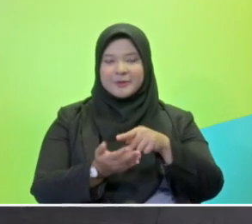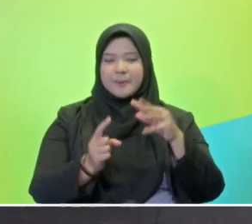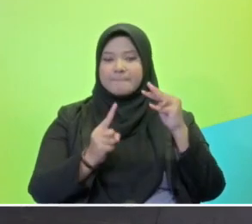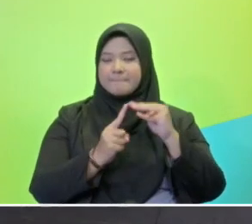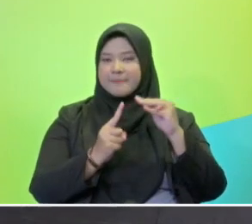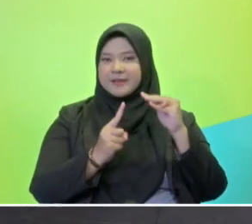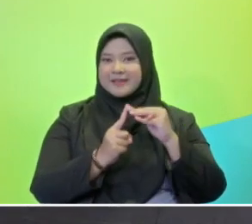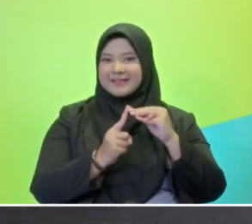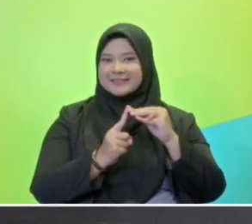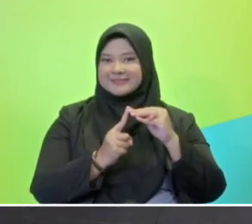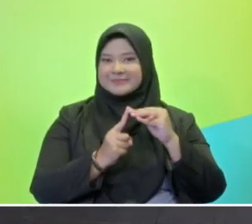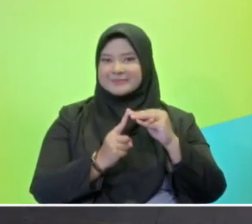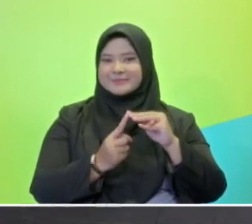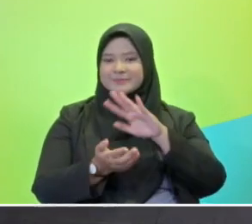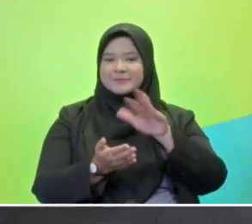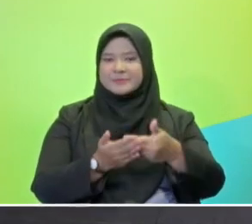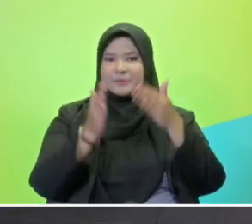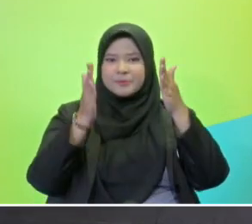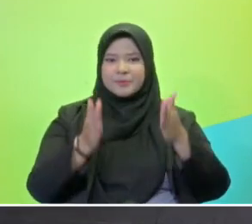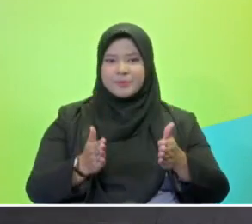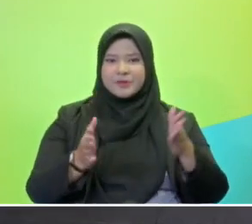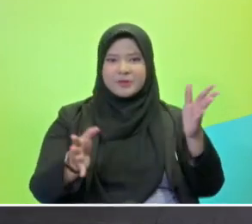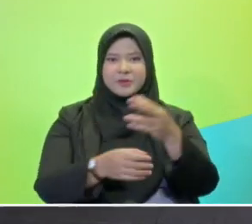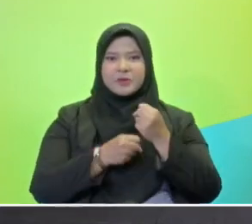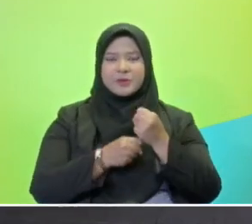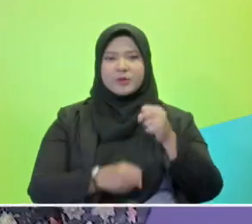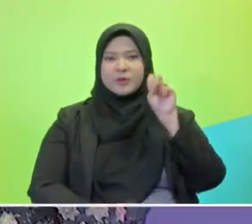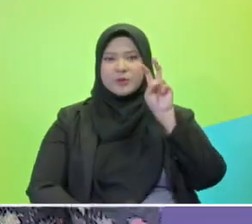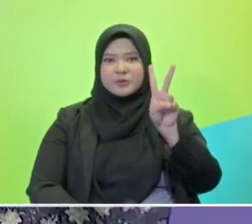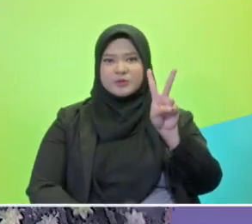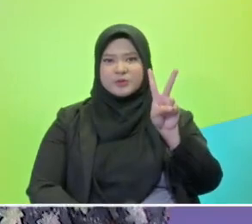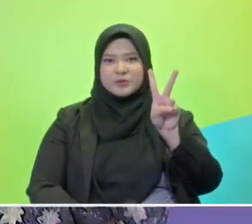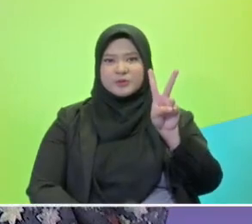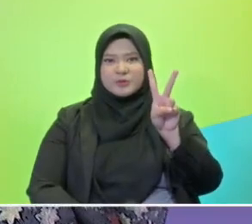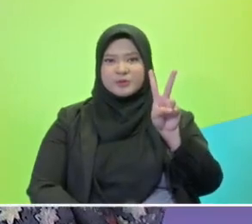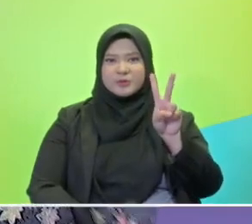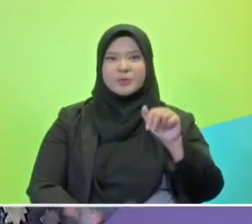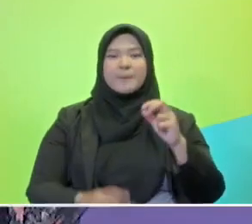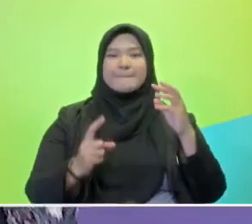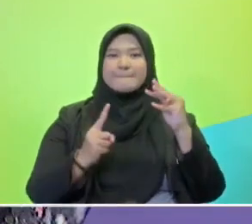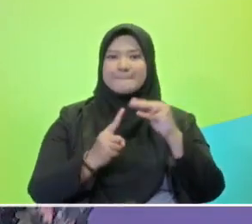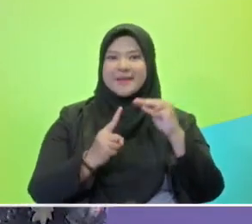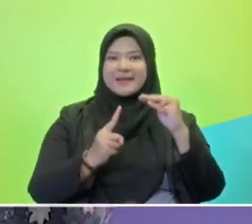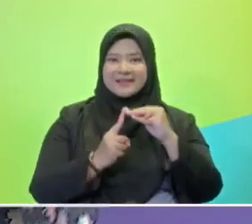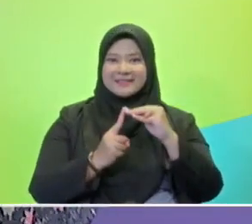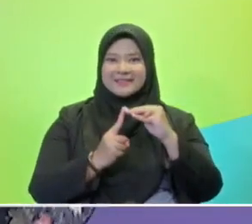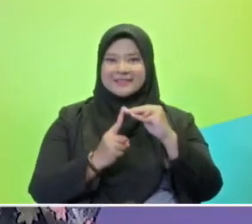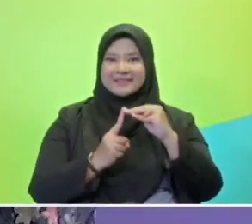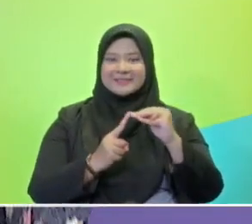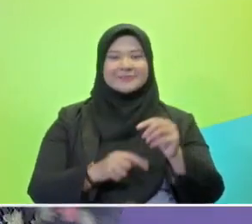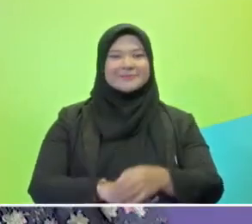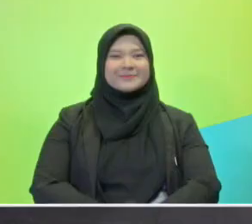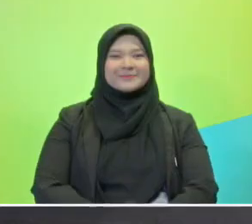got two unicorns. Yep. So, it shows that they are able to listen and speak very